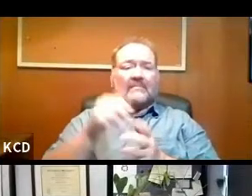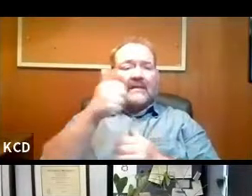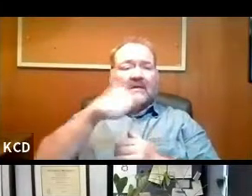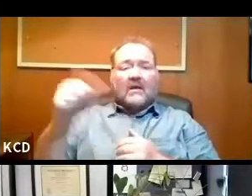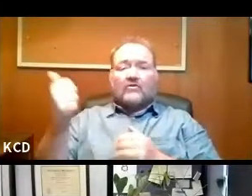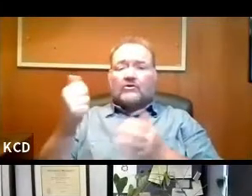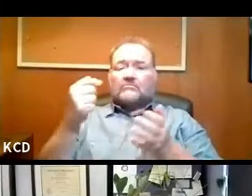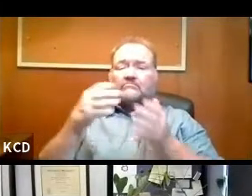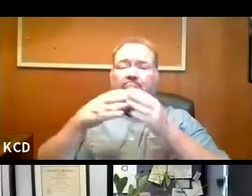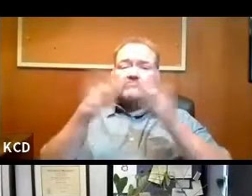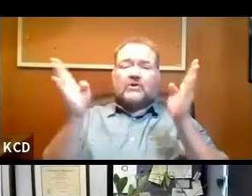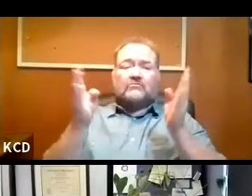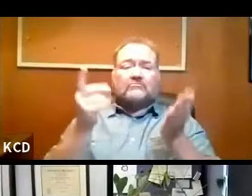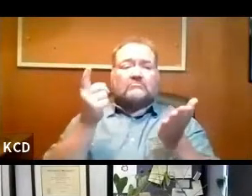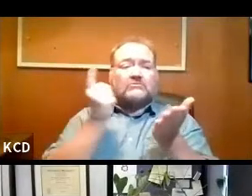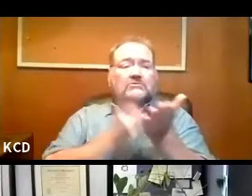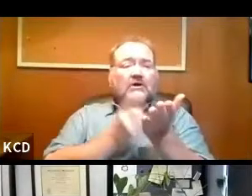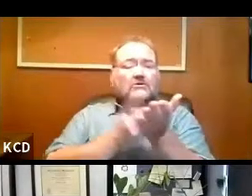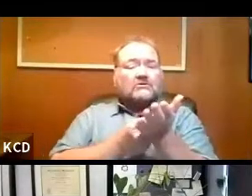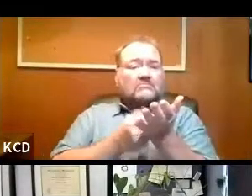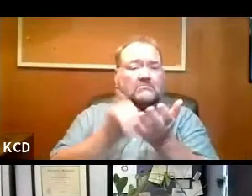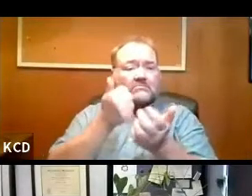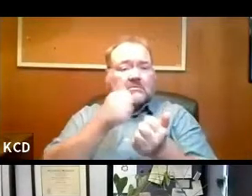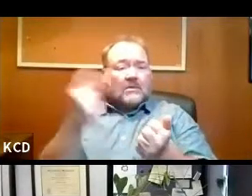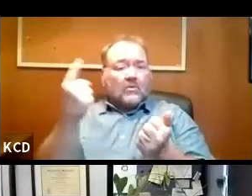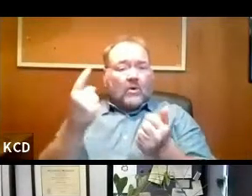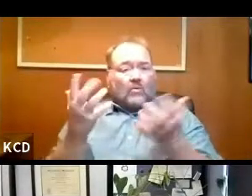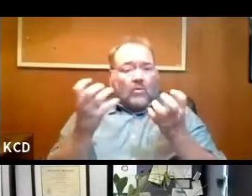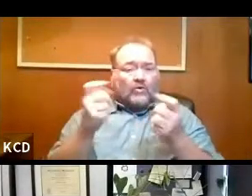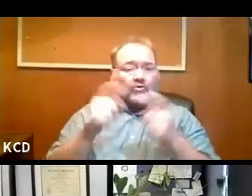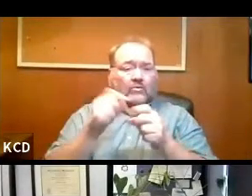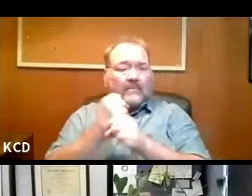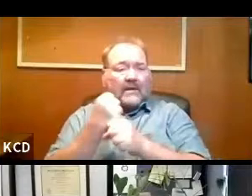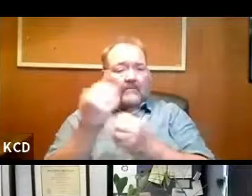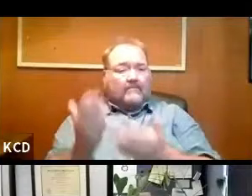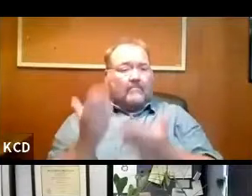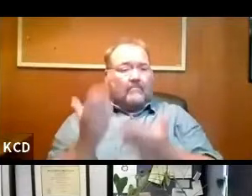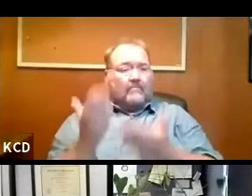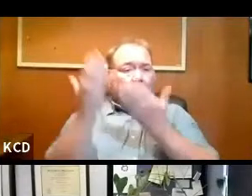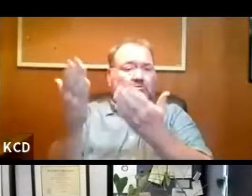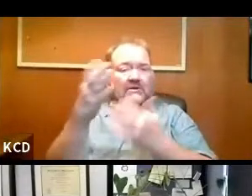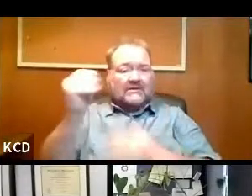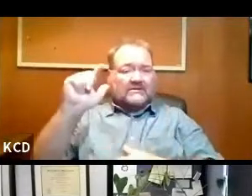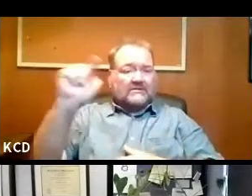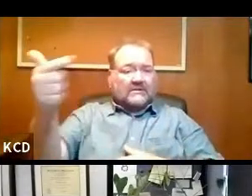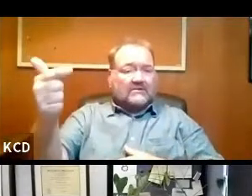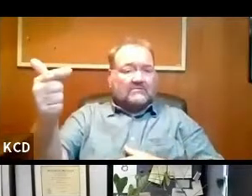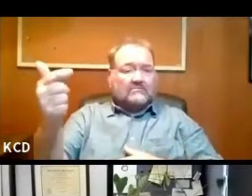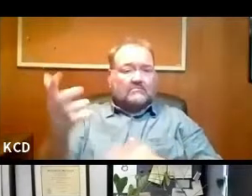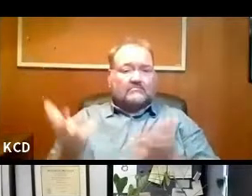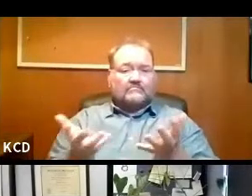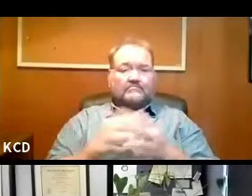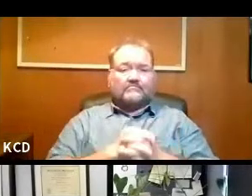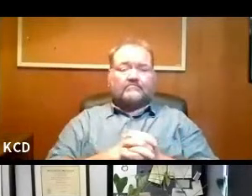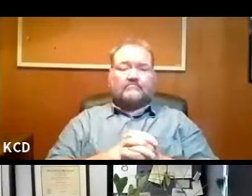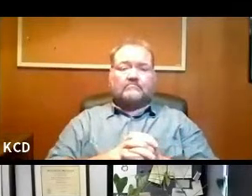general discussion? Would anybody care at some point to make a motion in a second on this?